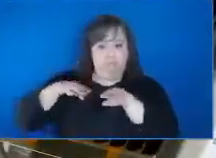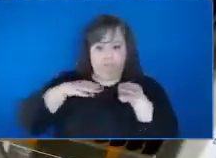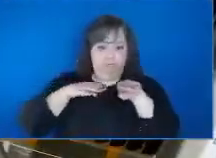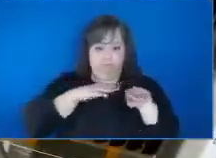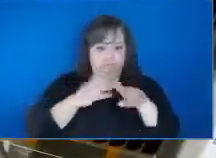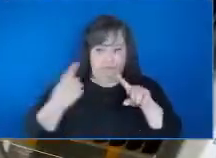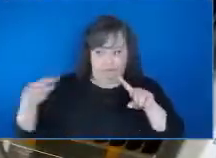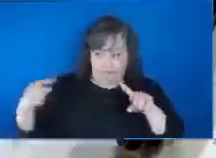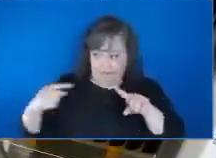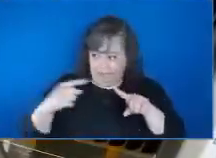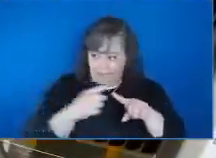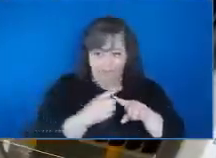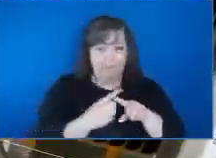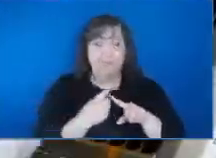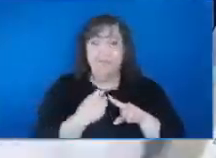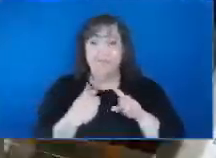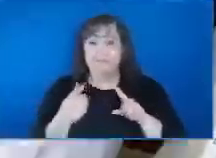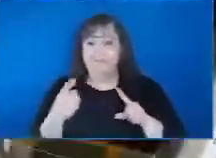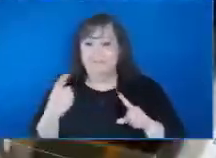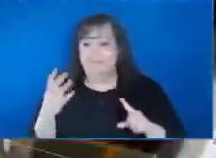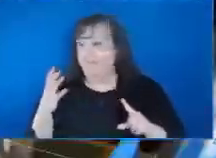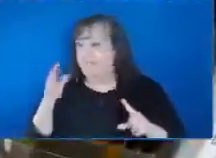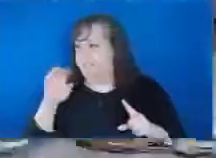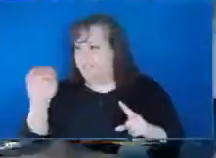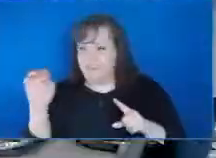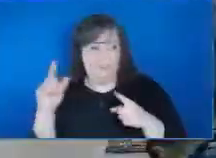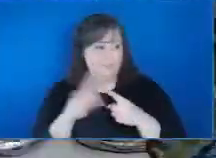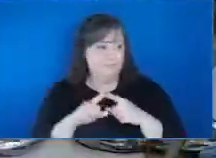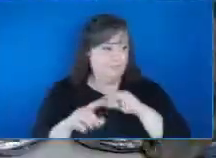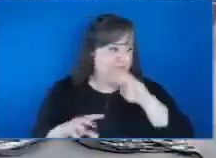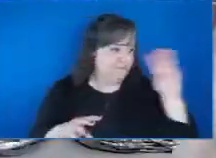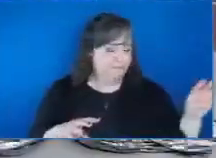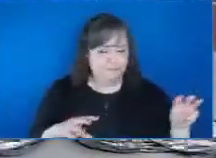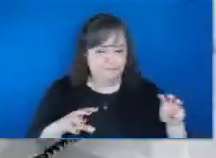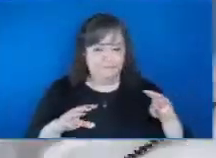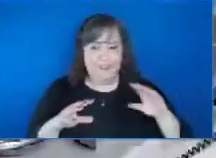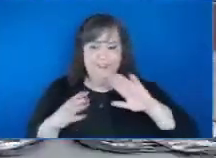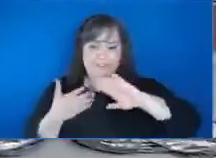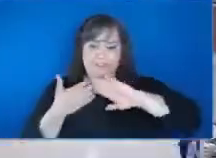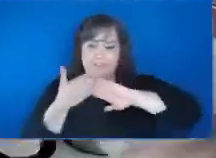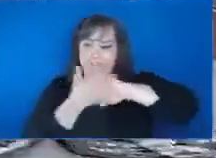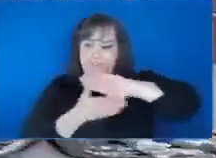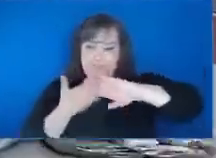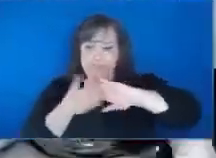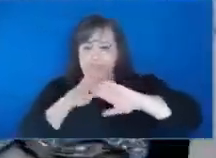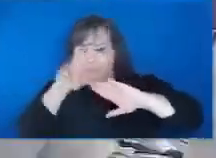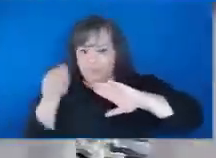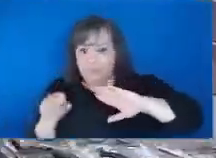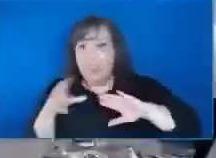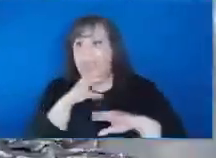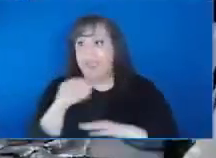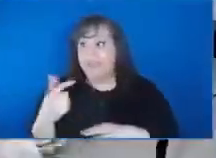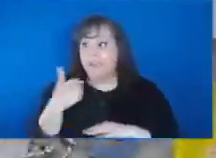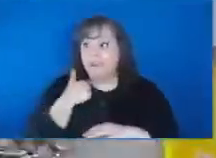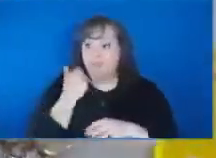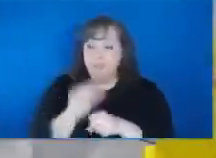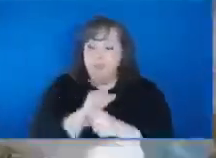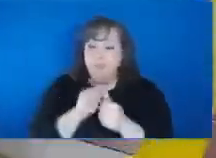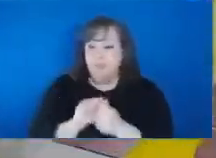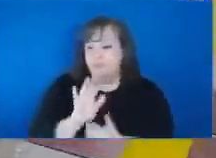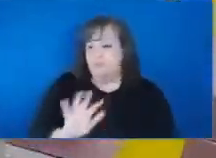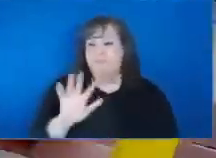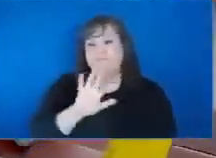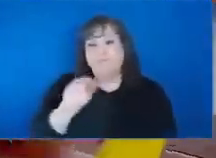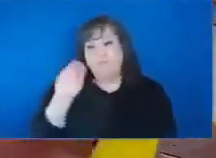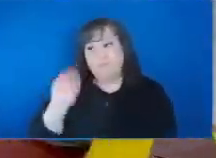I also want to note that like, I've been working with like roughly 50% women, and that is so rare in an